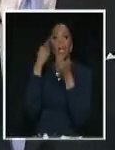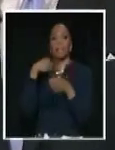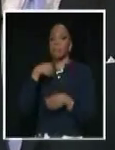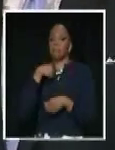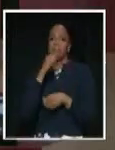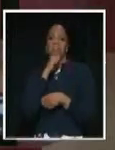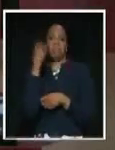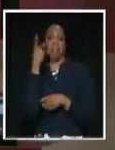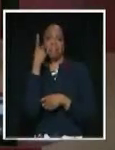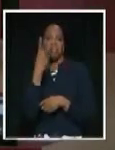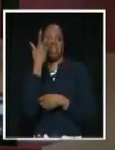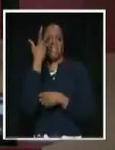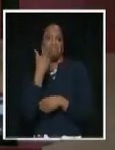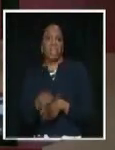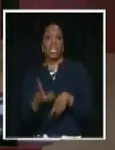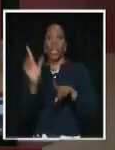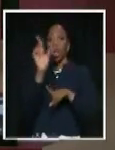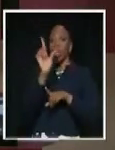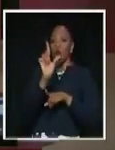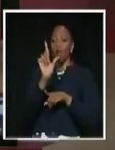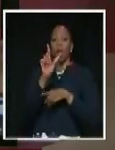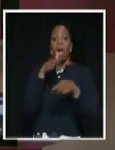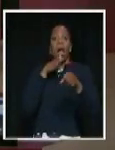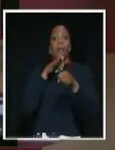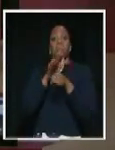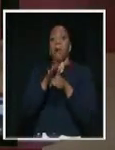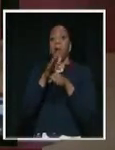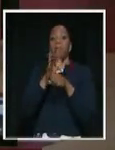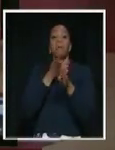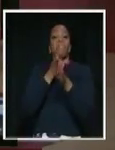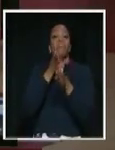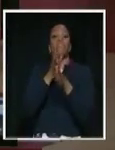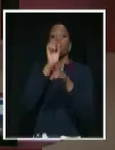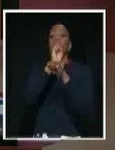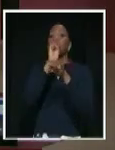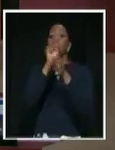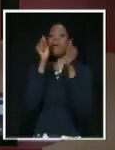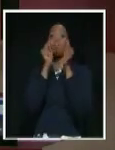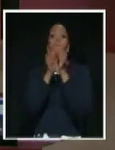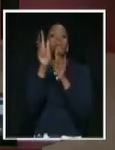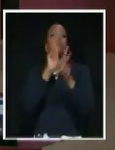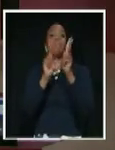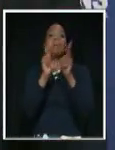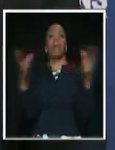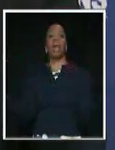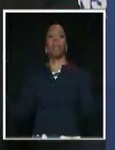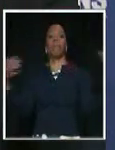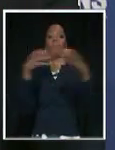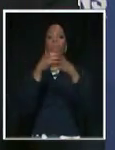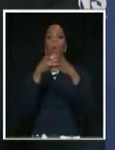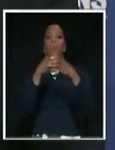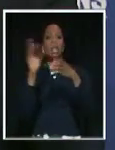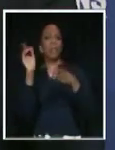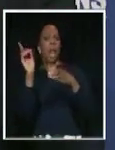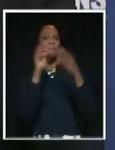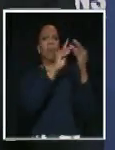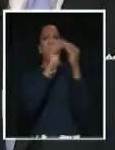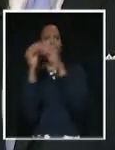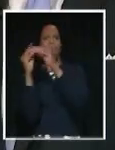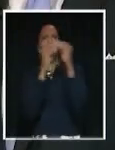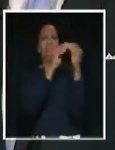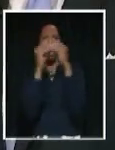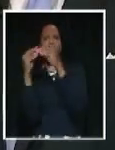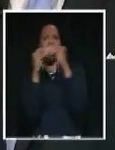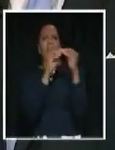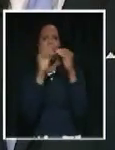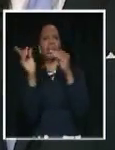both. Let's move on. During my entire career, I've done nothing but work with people and bring them together. Your ad doesn't look like something that's trying to bring